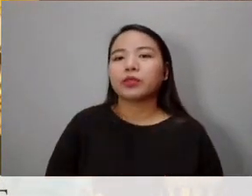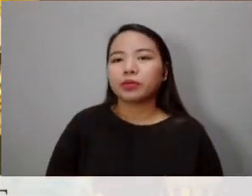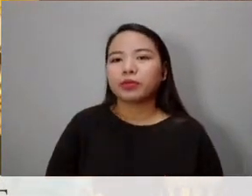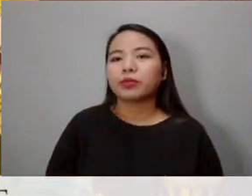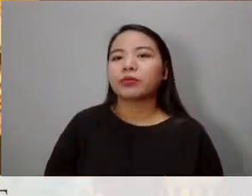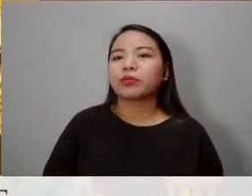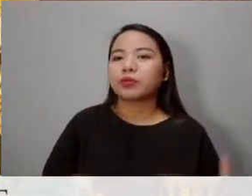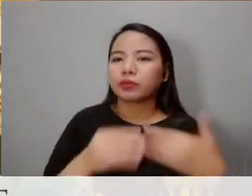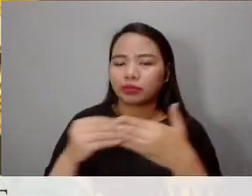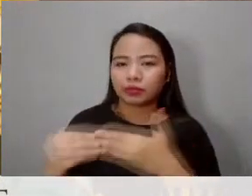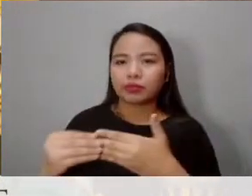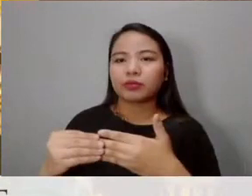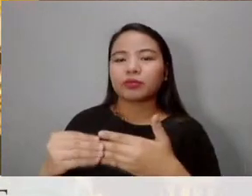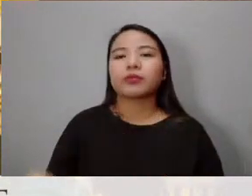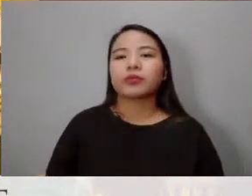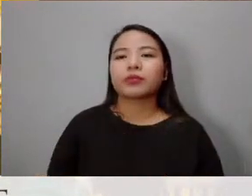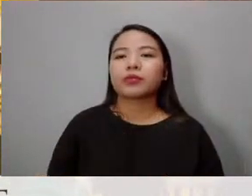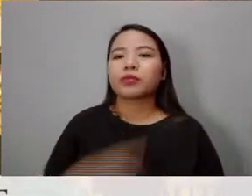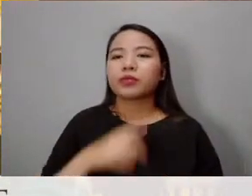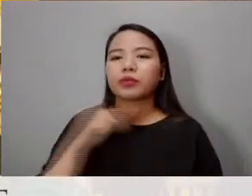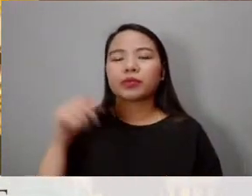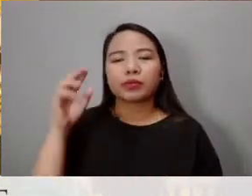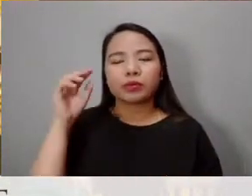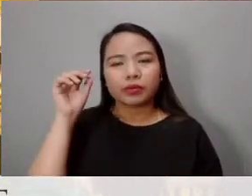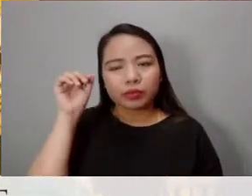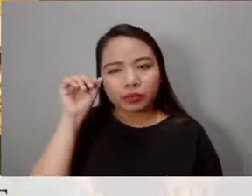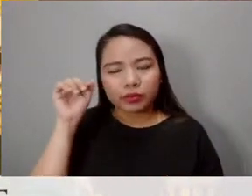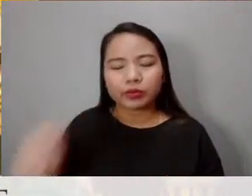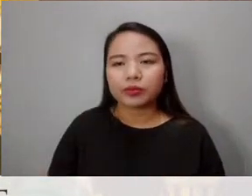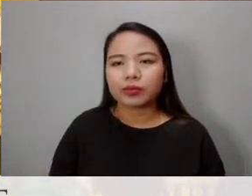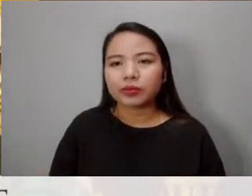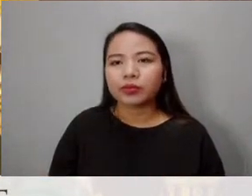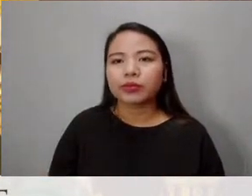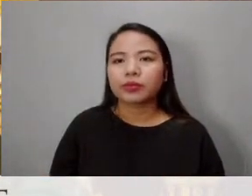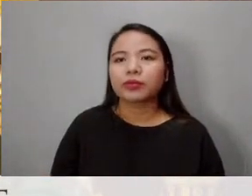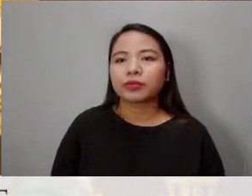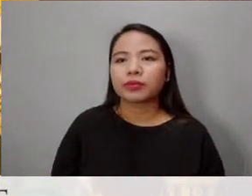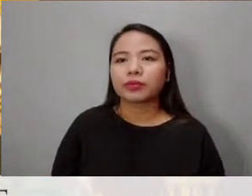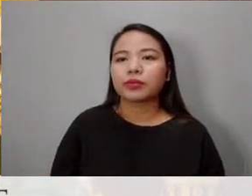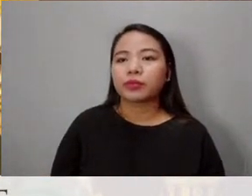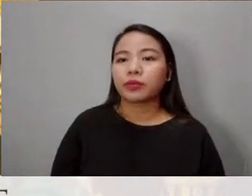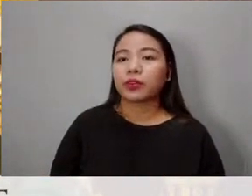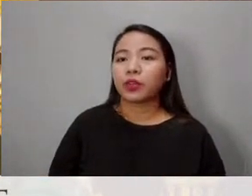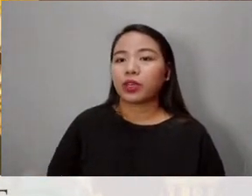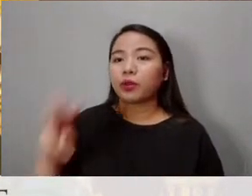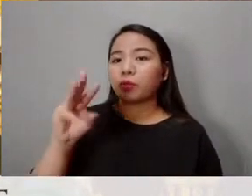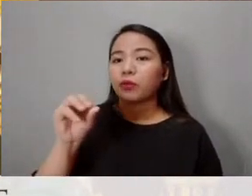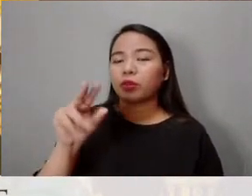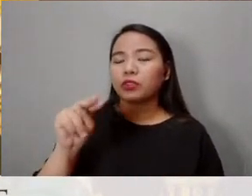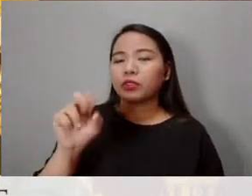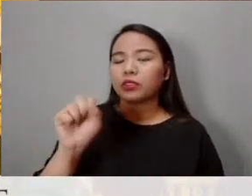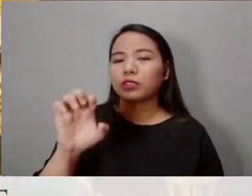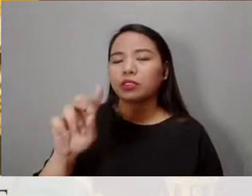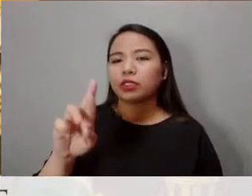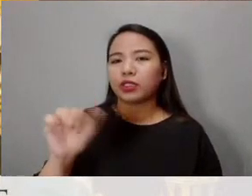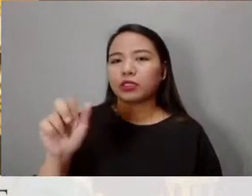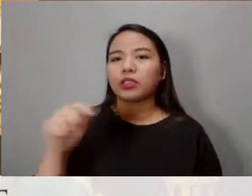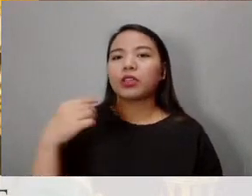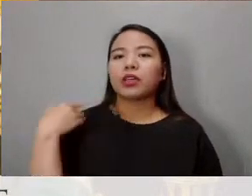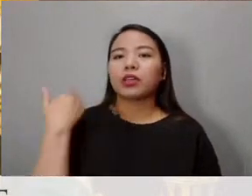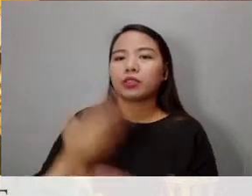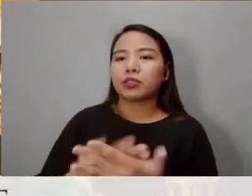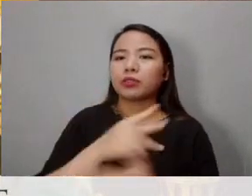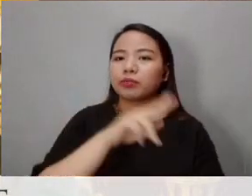Diaz, Abbot of Montserrat, arrived in the Philippines. And right here with us in this Abbey